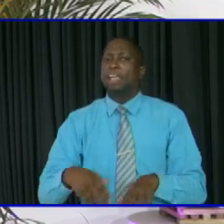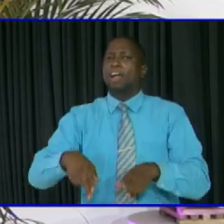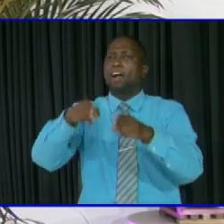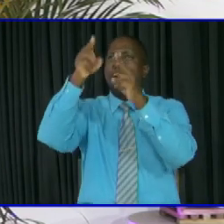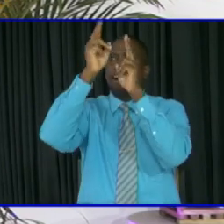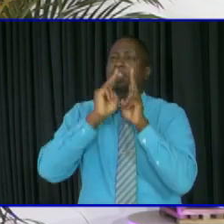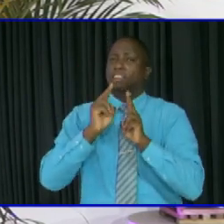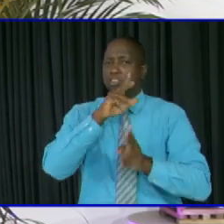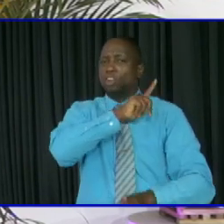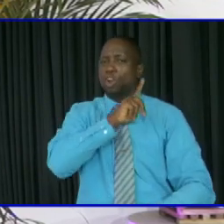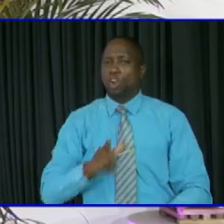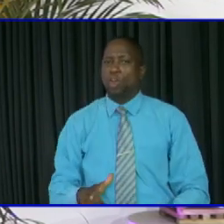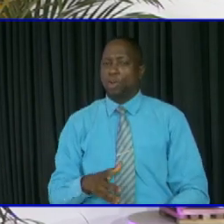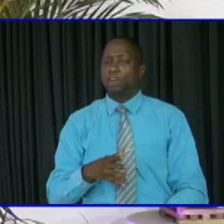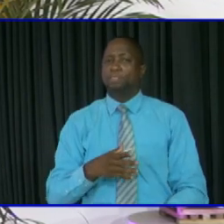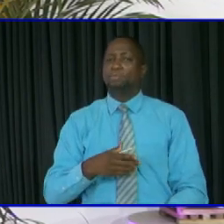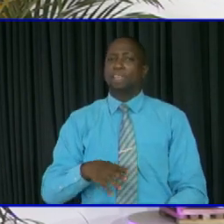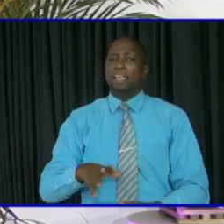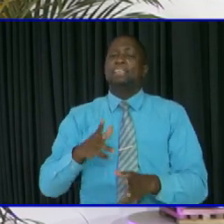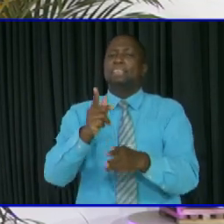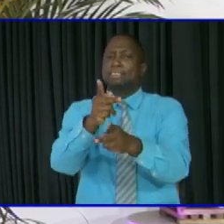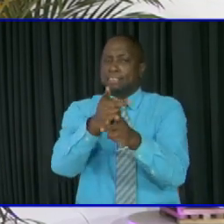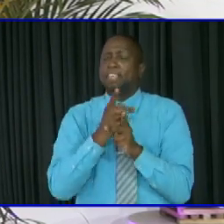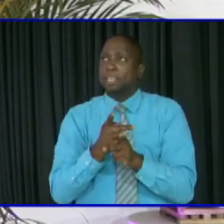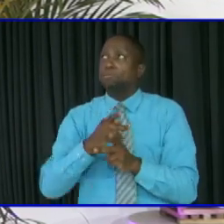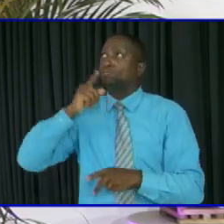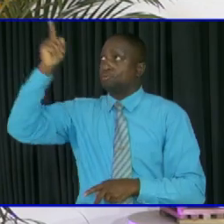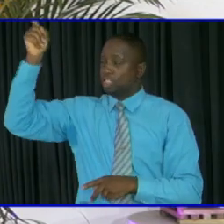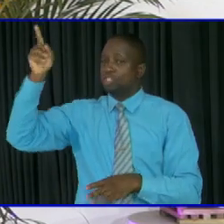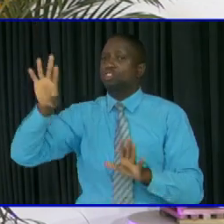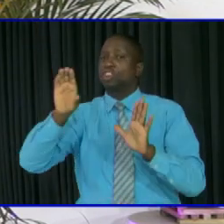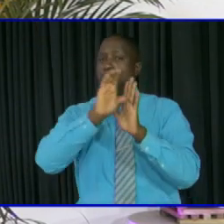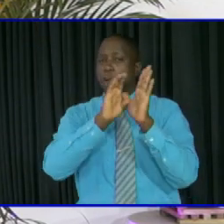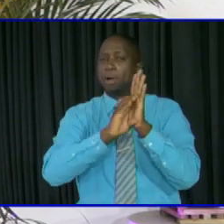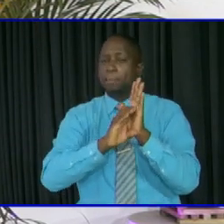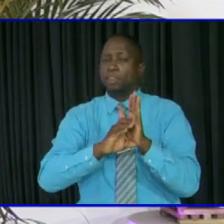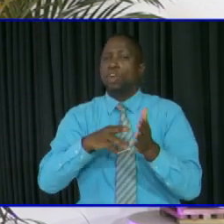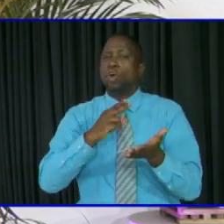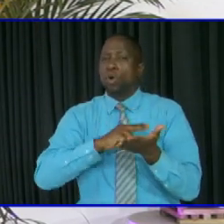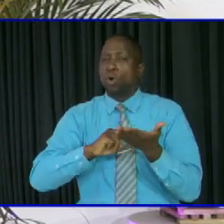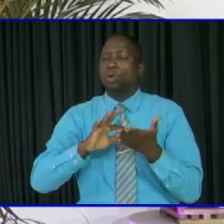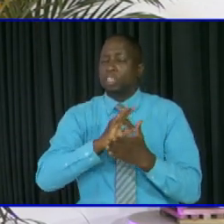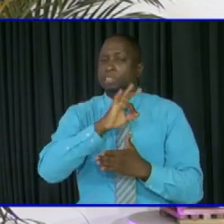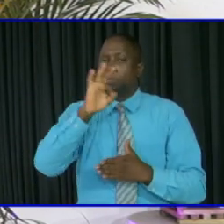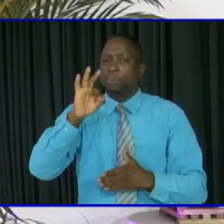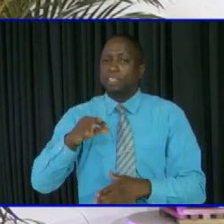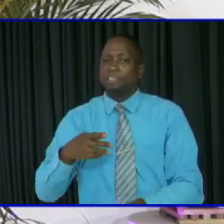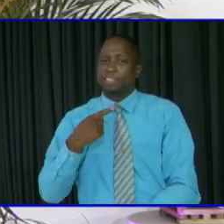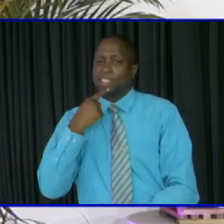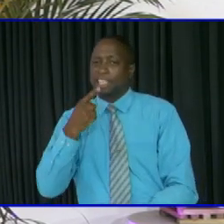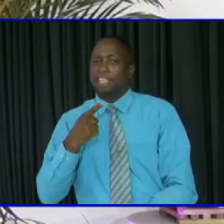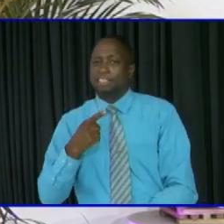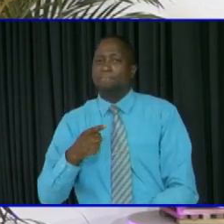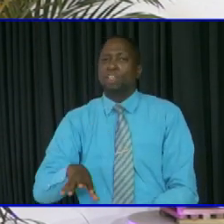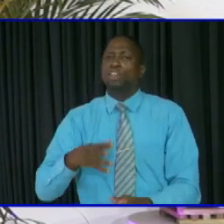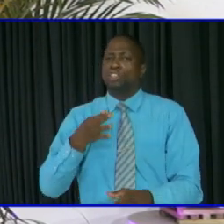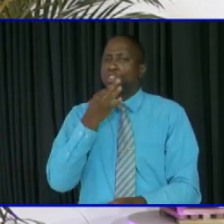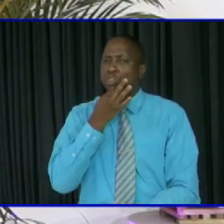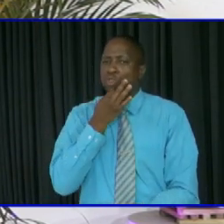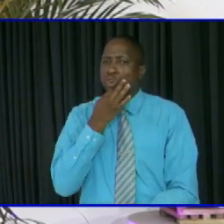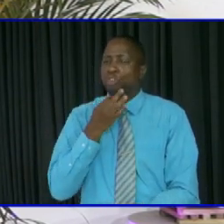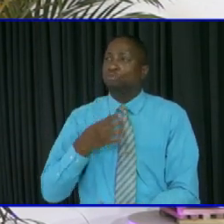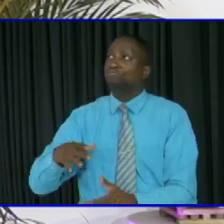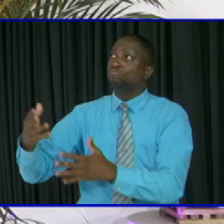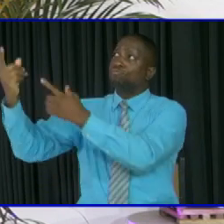your God, keep his commandments. The Holy Spirit is telling you that within a little while,